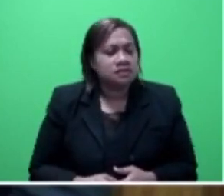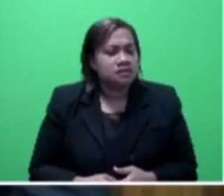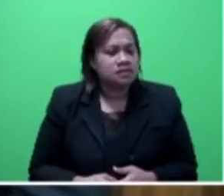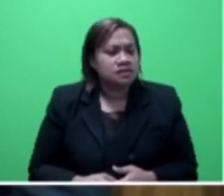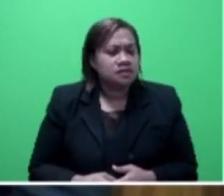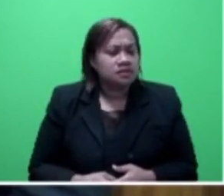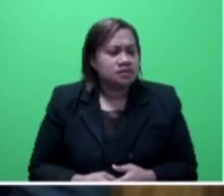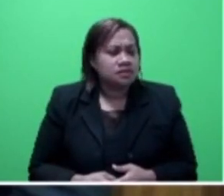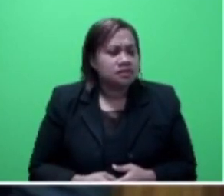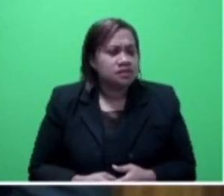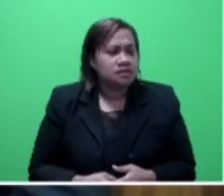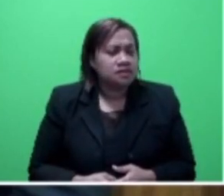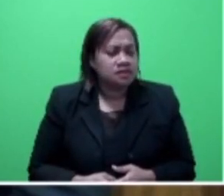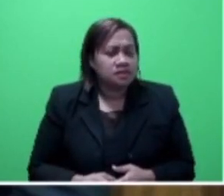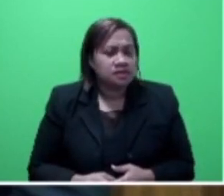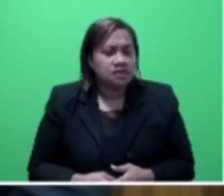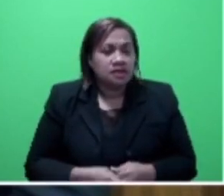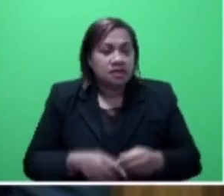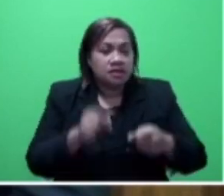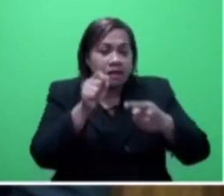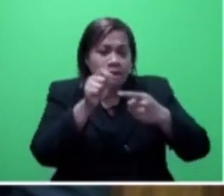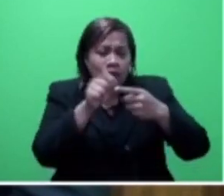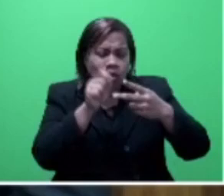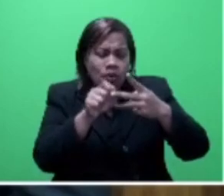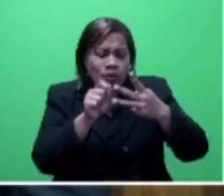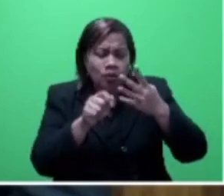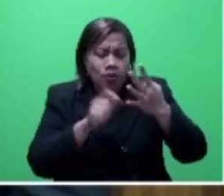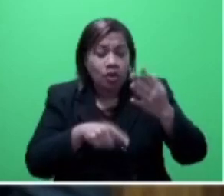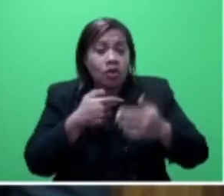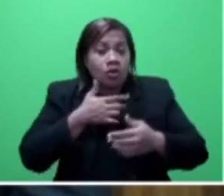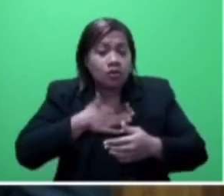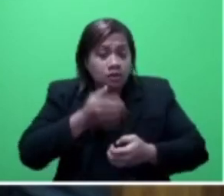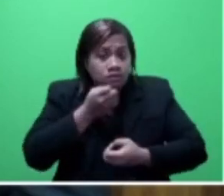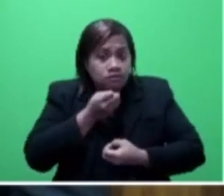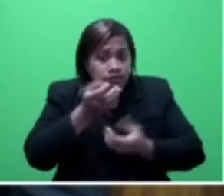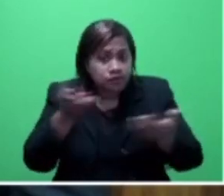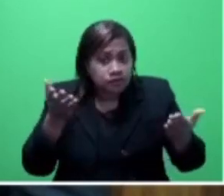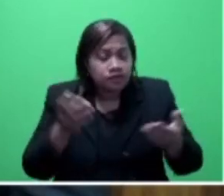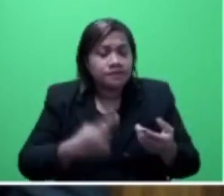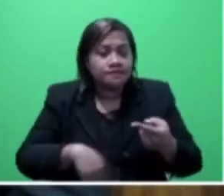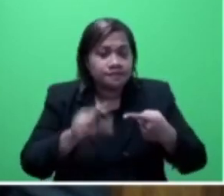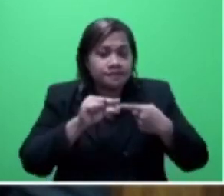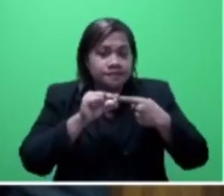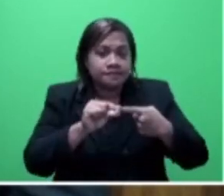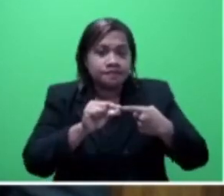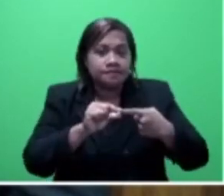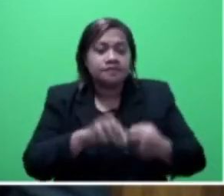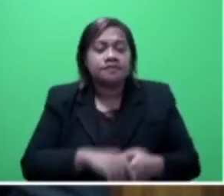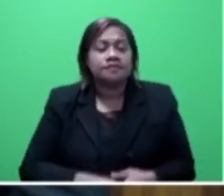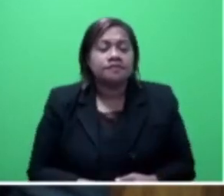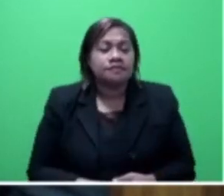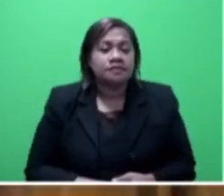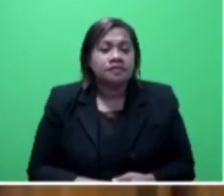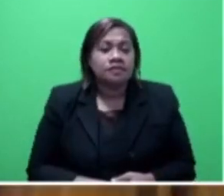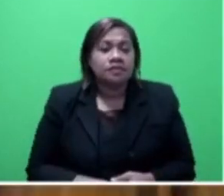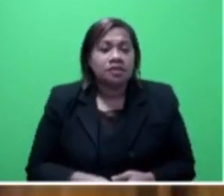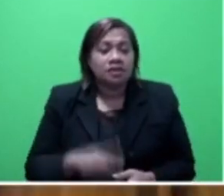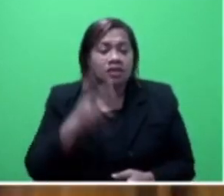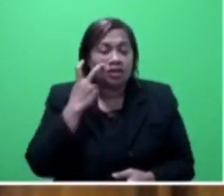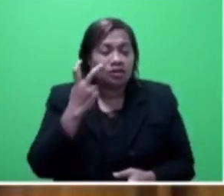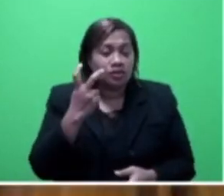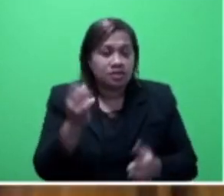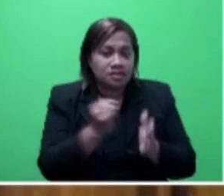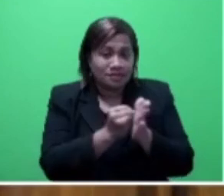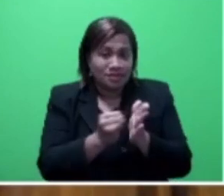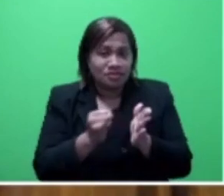The couple of points I want to make, Mr. Speaker. One, of course, is the tourism industry